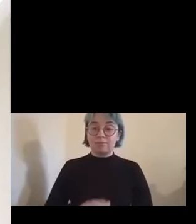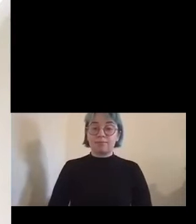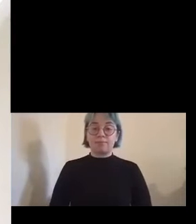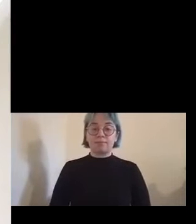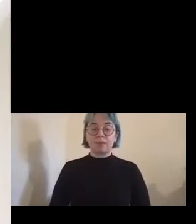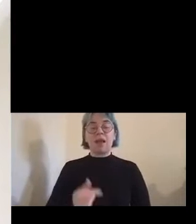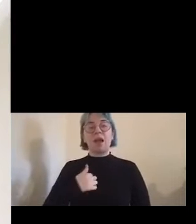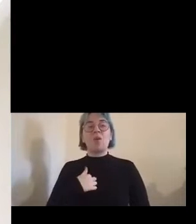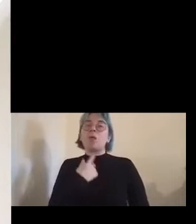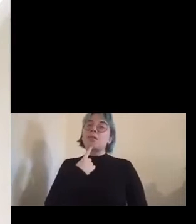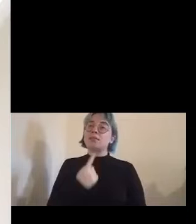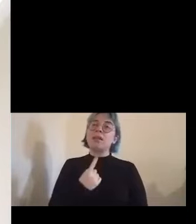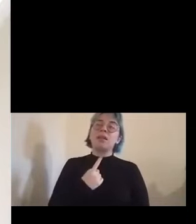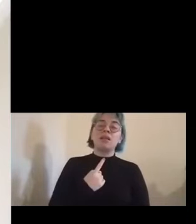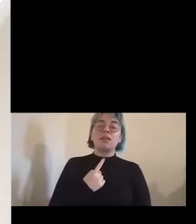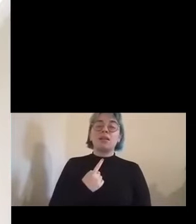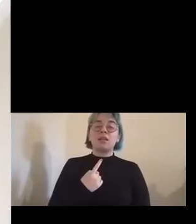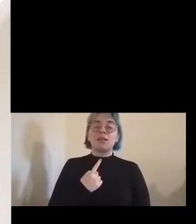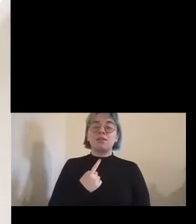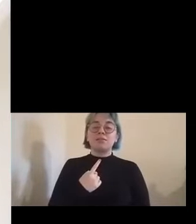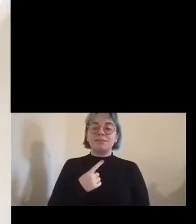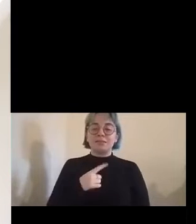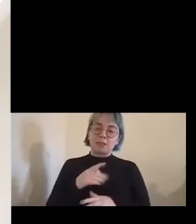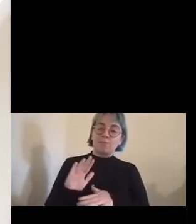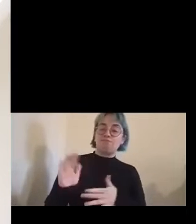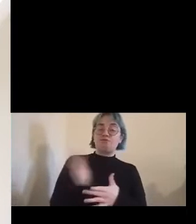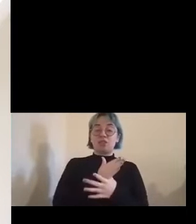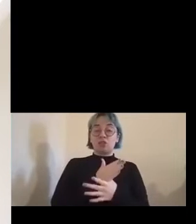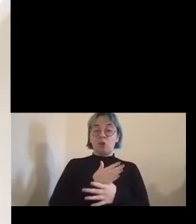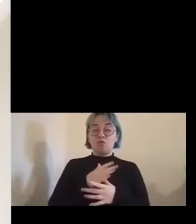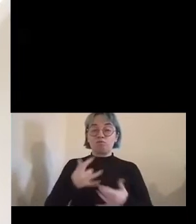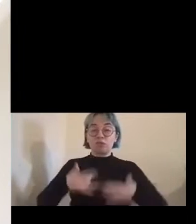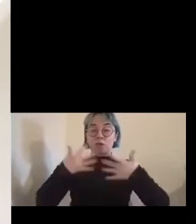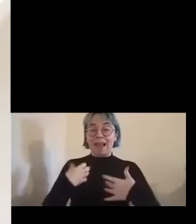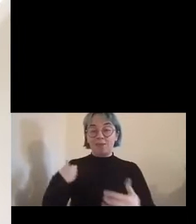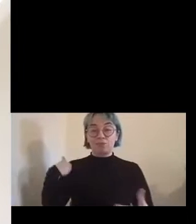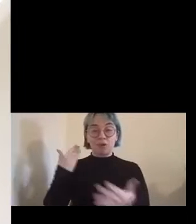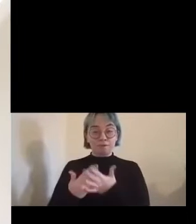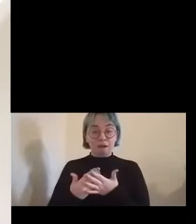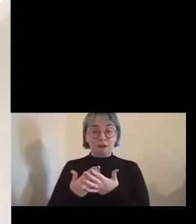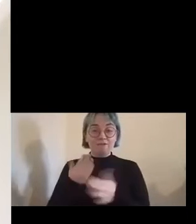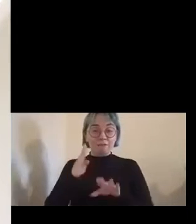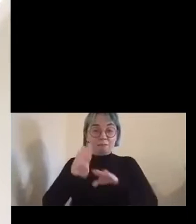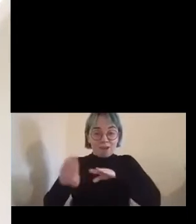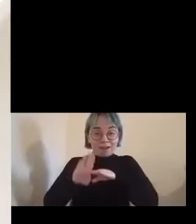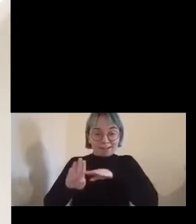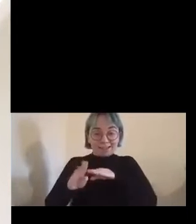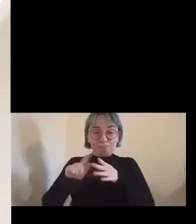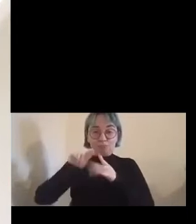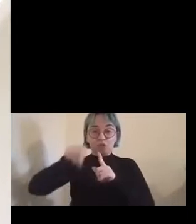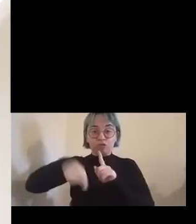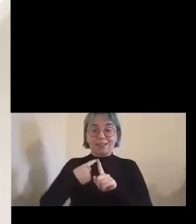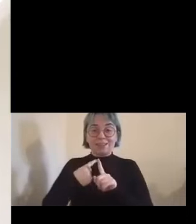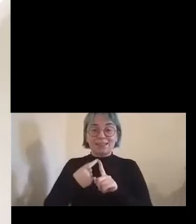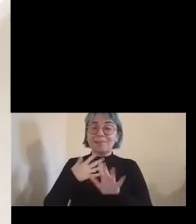basing myself a lot on the preliminary results we have so far from the practice project that is currently